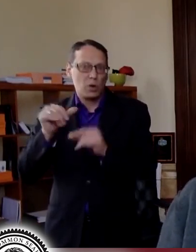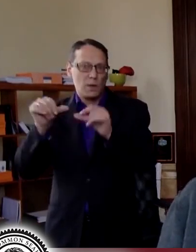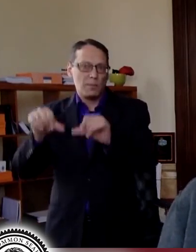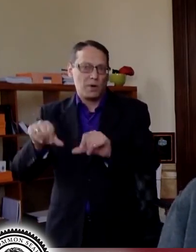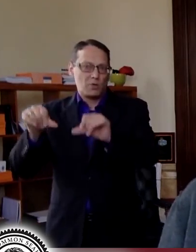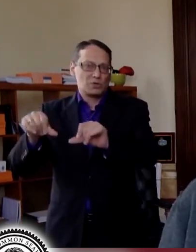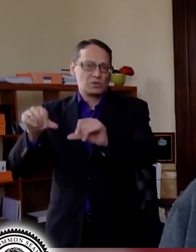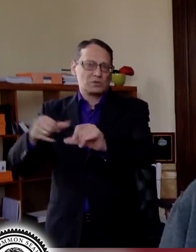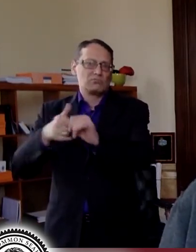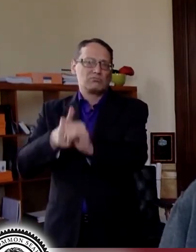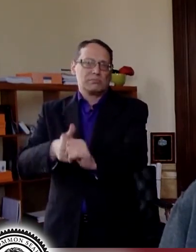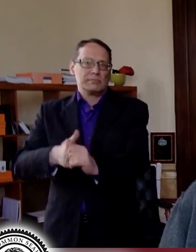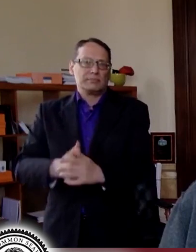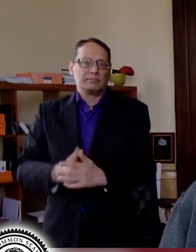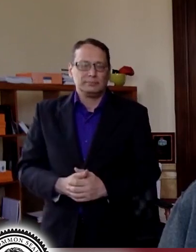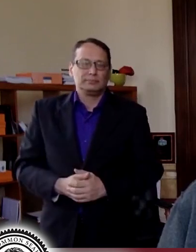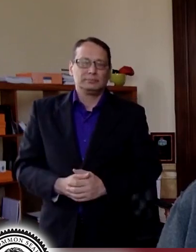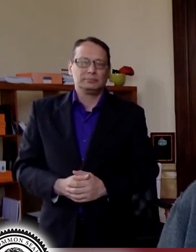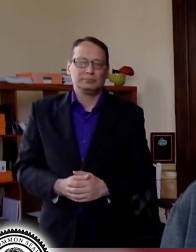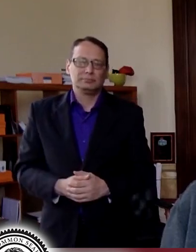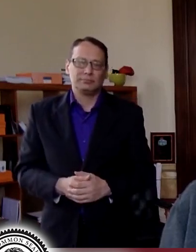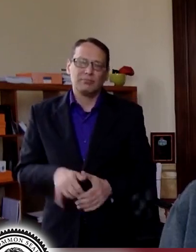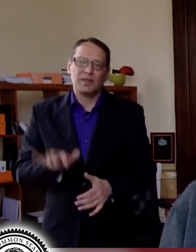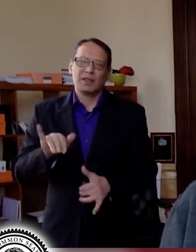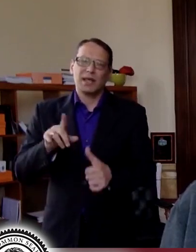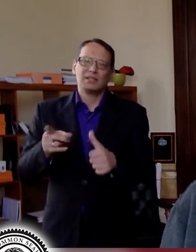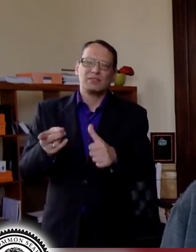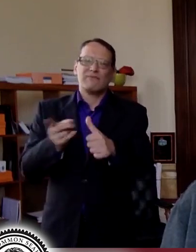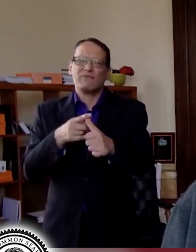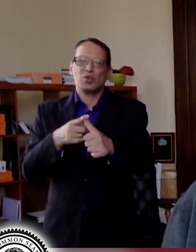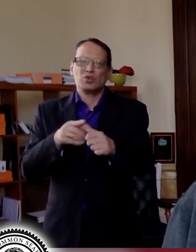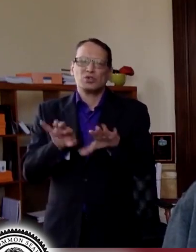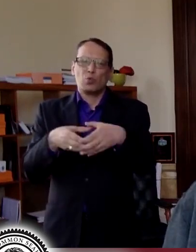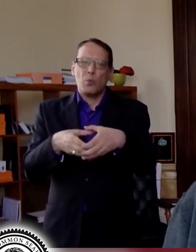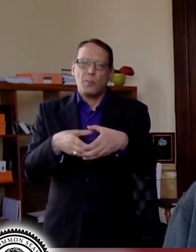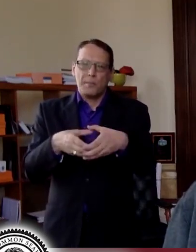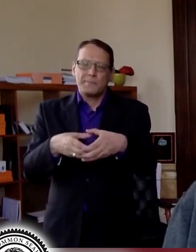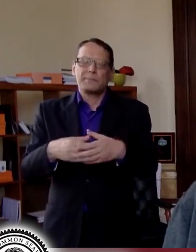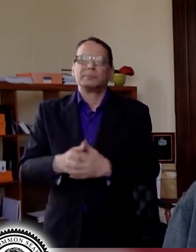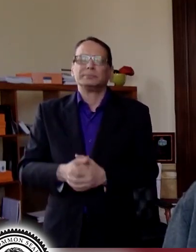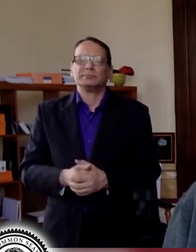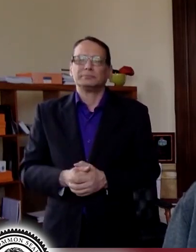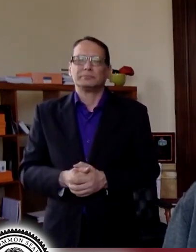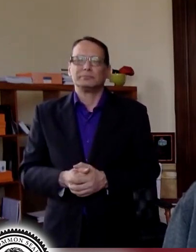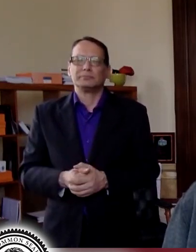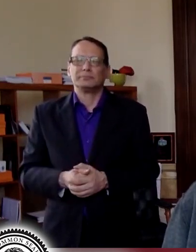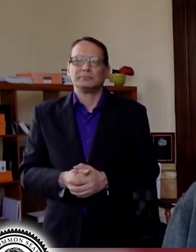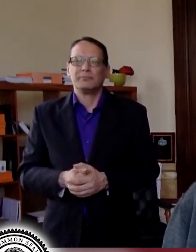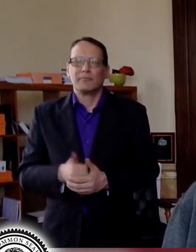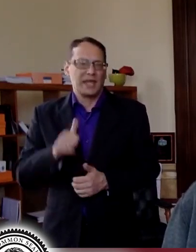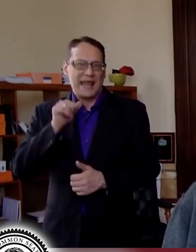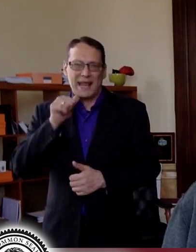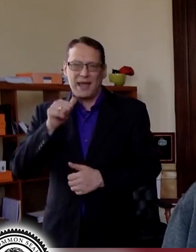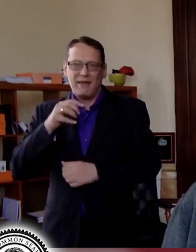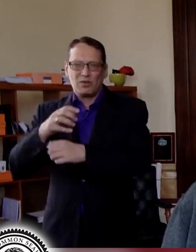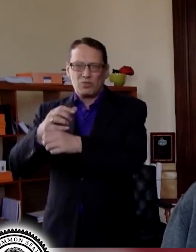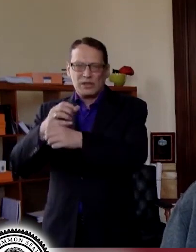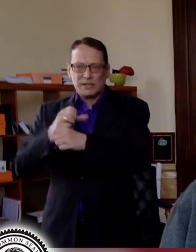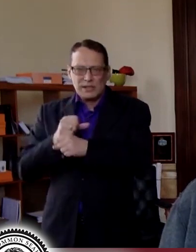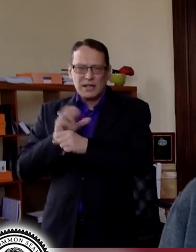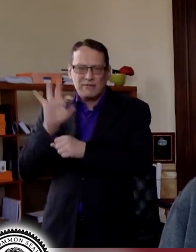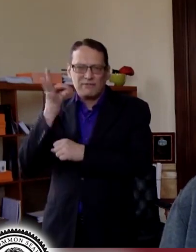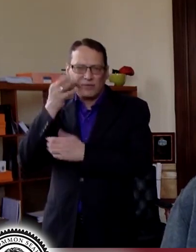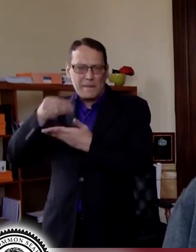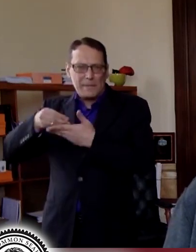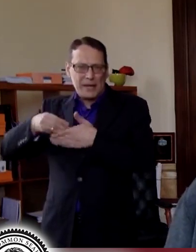money. And that's just sort of the first round. We haven't actually received any federal money